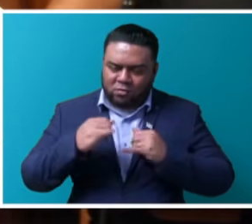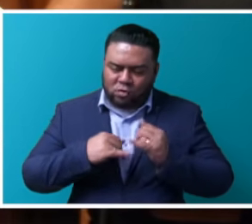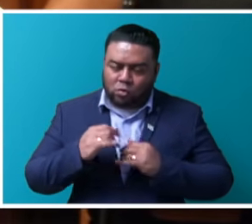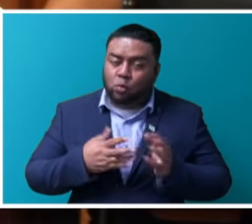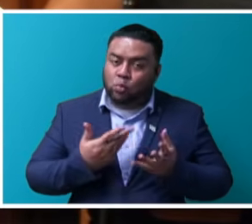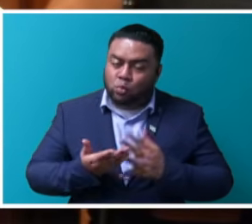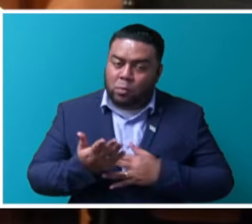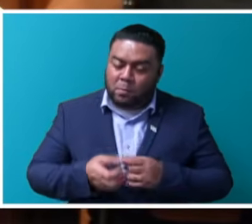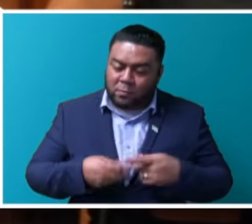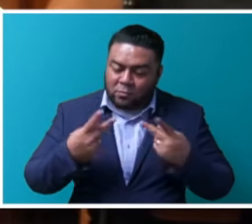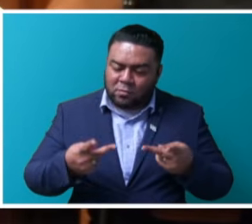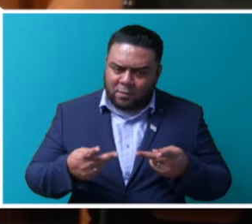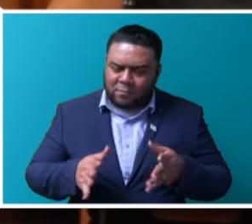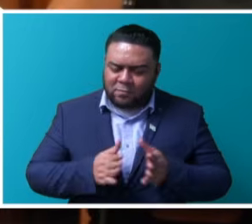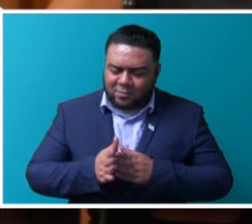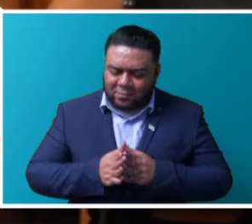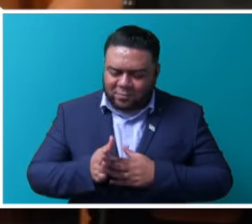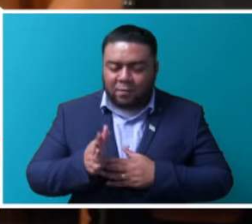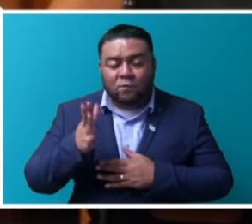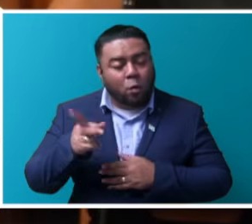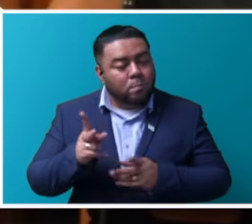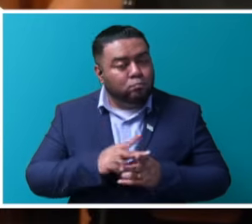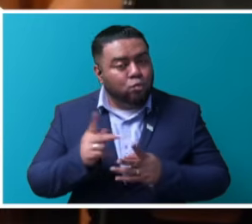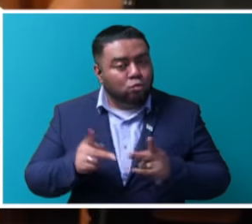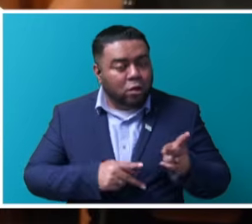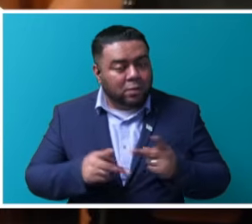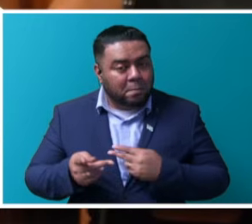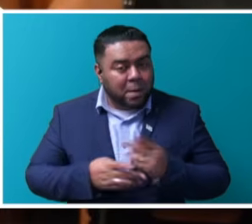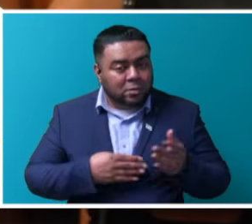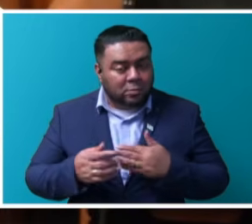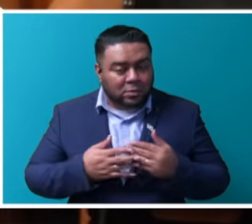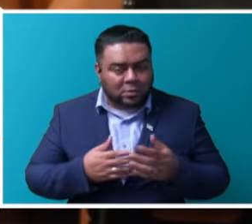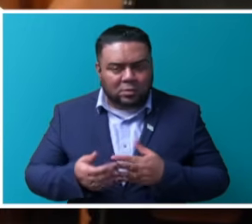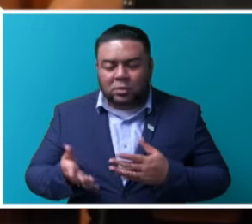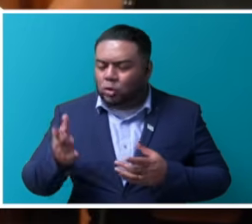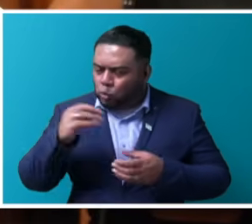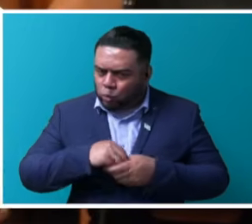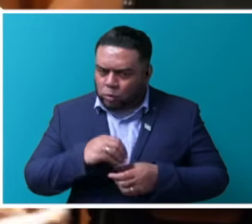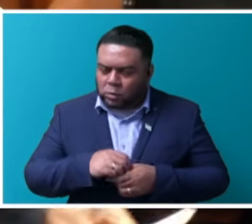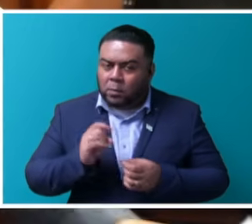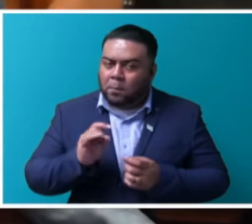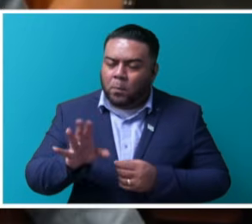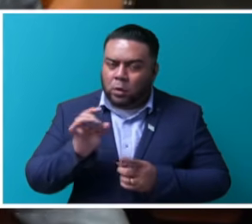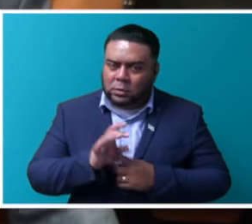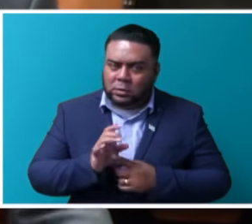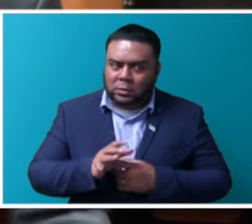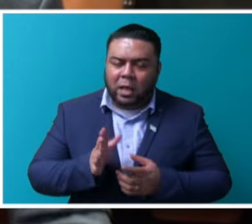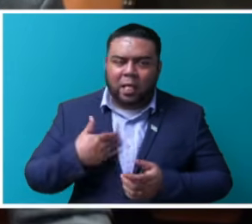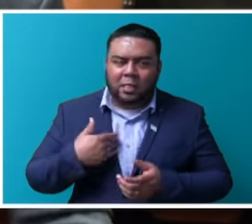provision of dedicated infrastructure project management units, Mr. Speaker, including the all-important health sector.